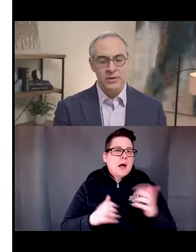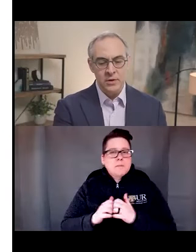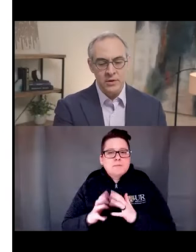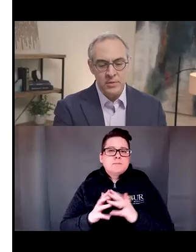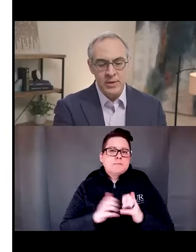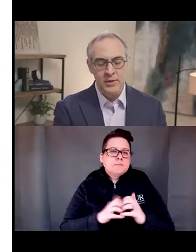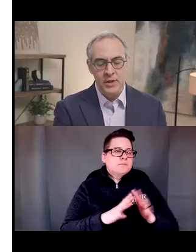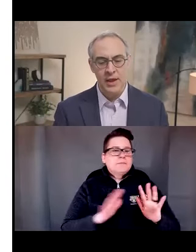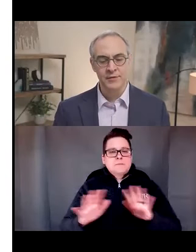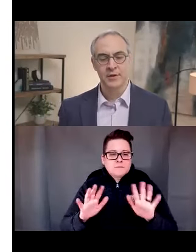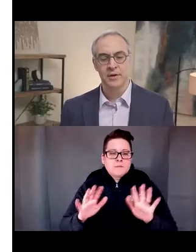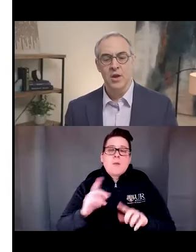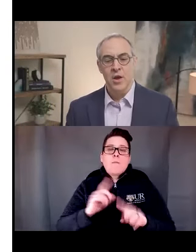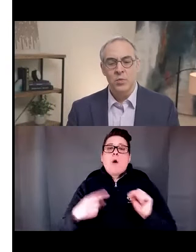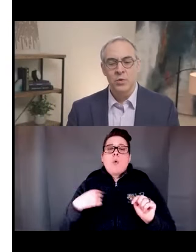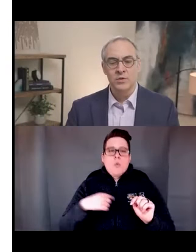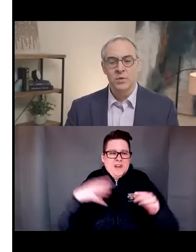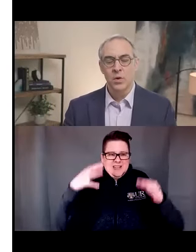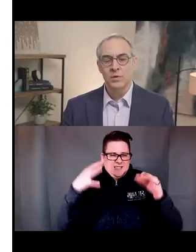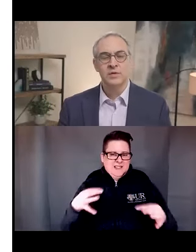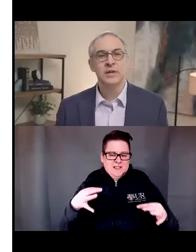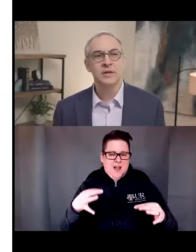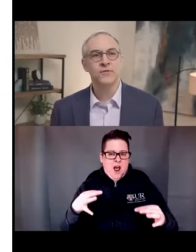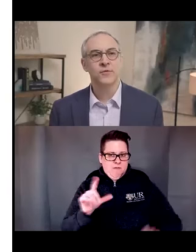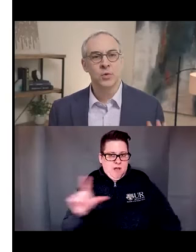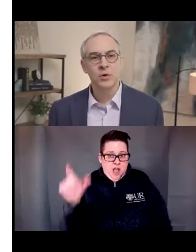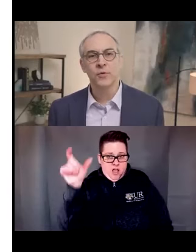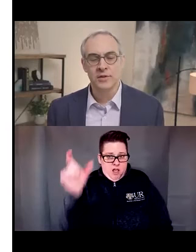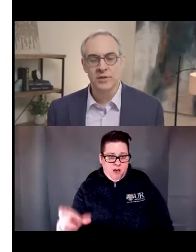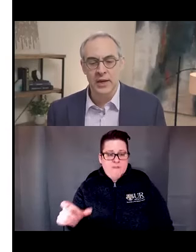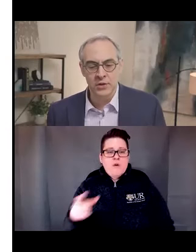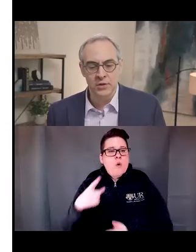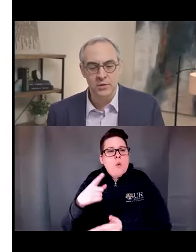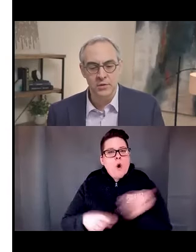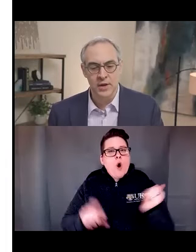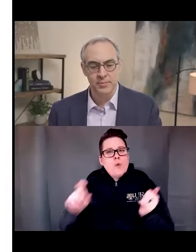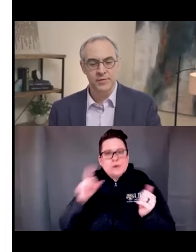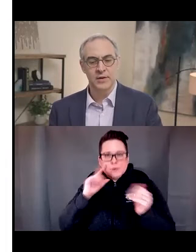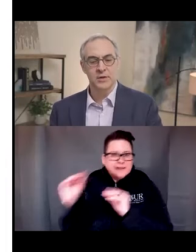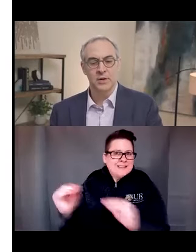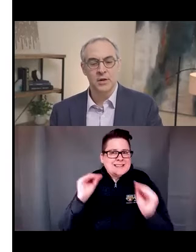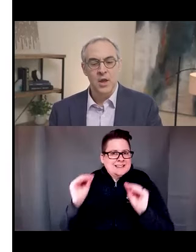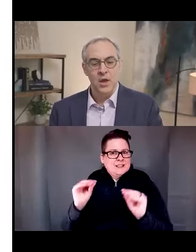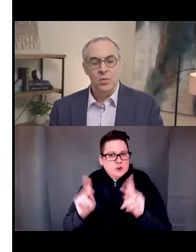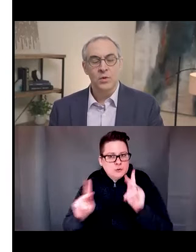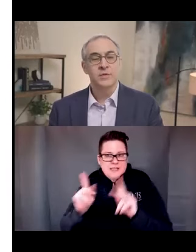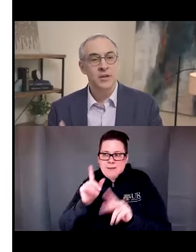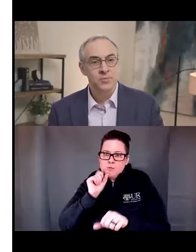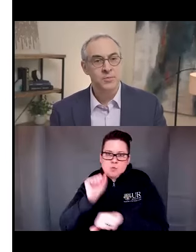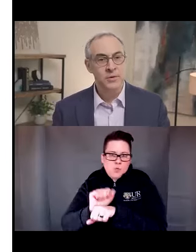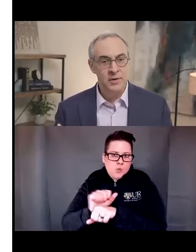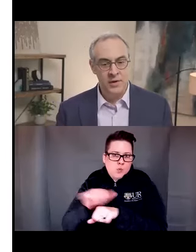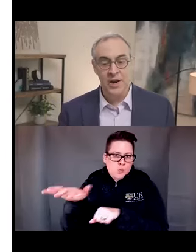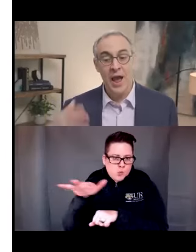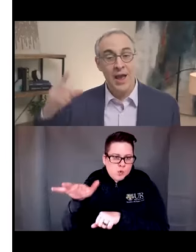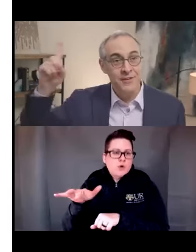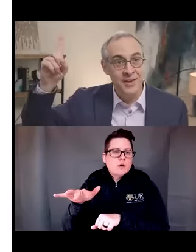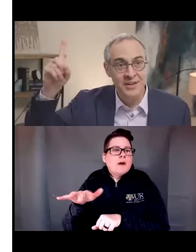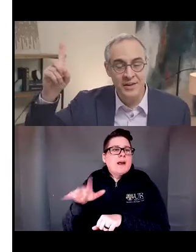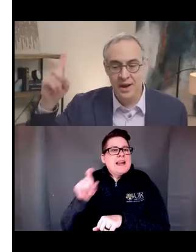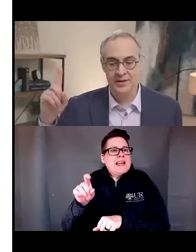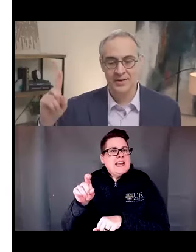ideas. What we determined on the left here was what was needed for workforce education and suicide prevention was expert production,